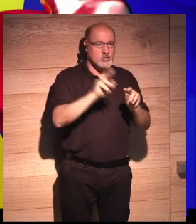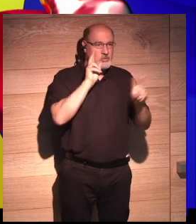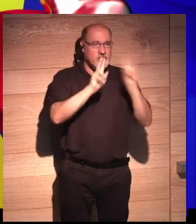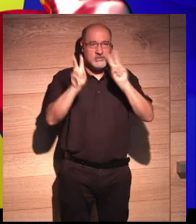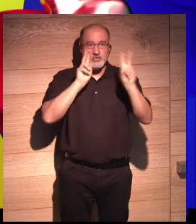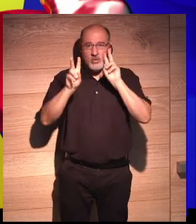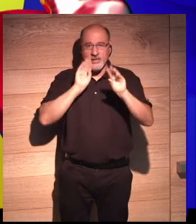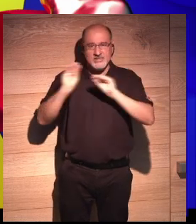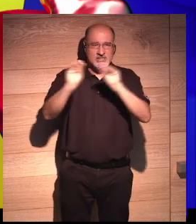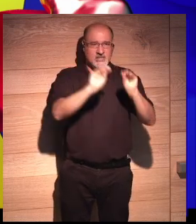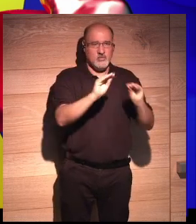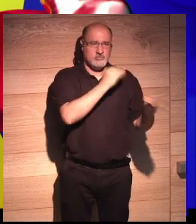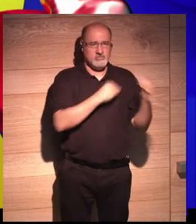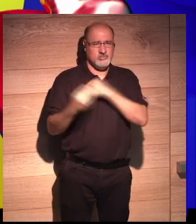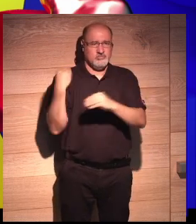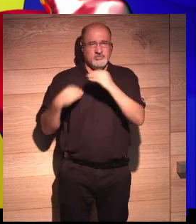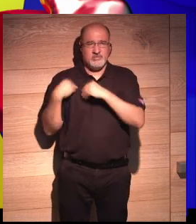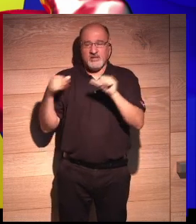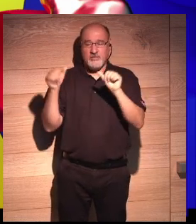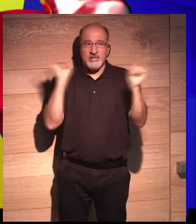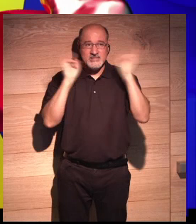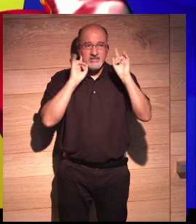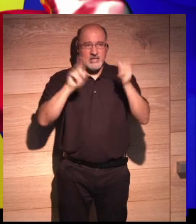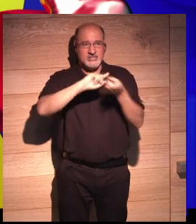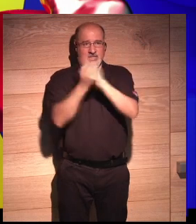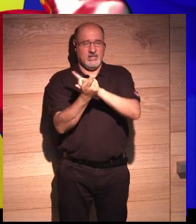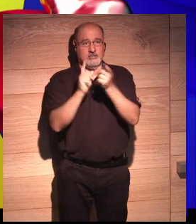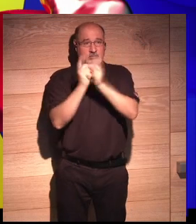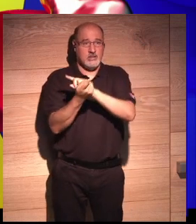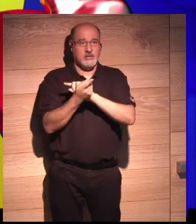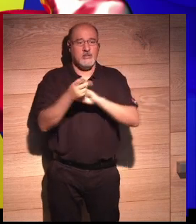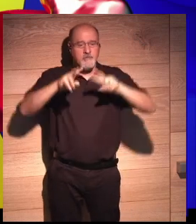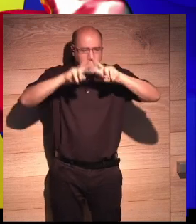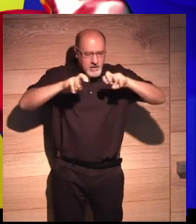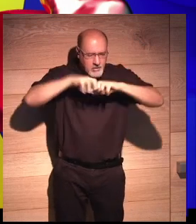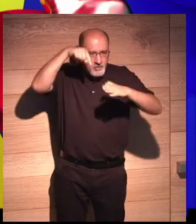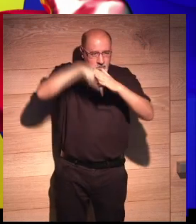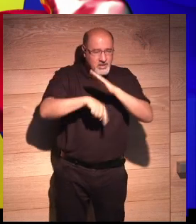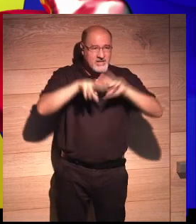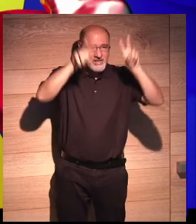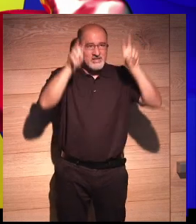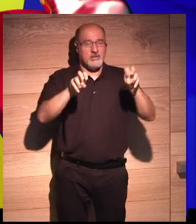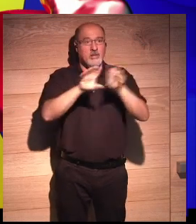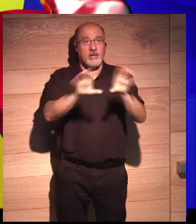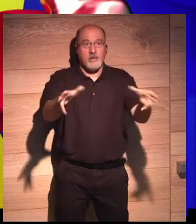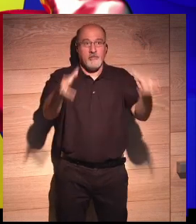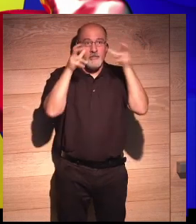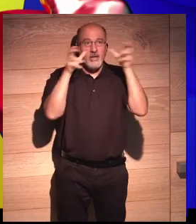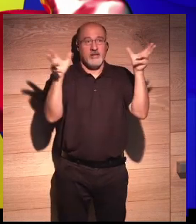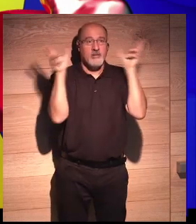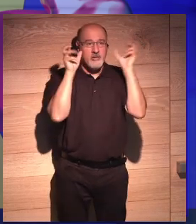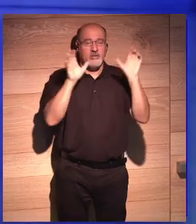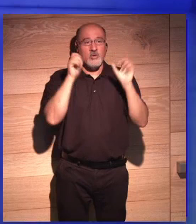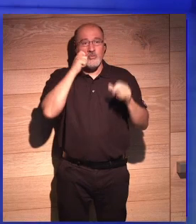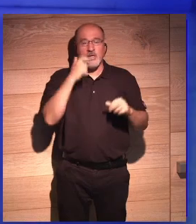well. There's incredible research into the human perception of flavor. So if the same